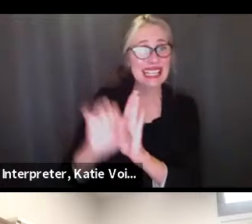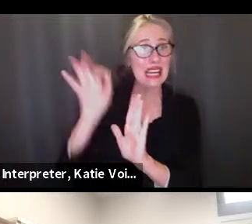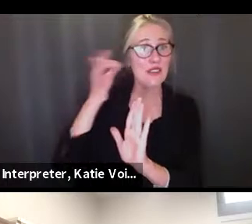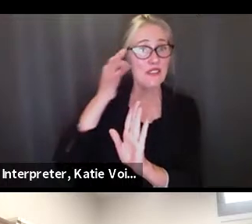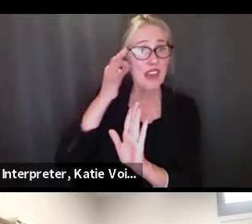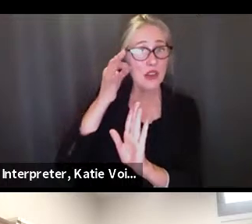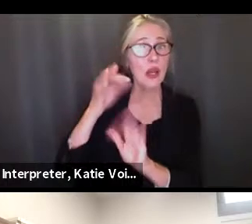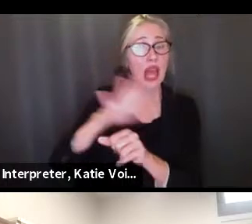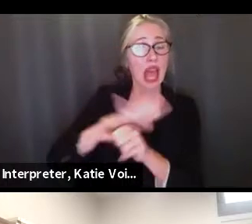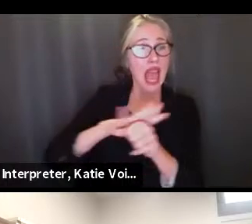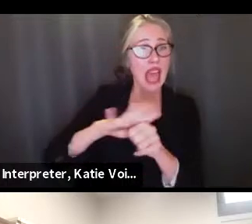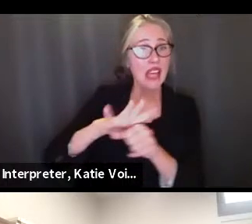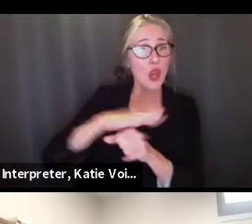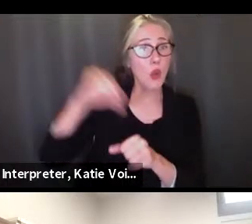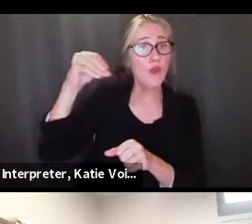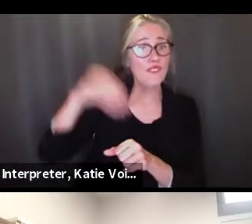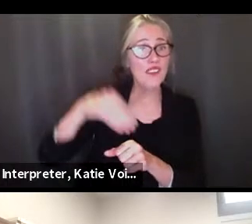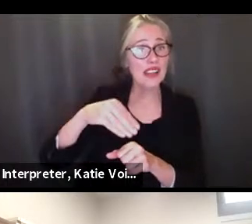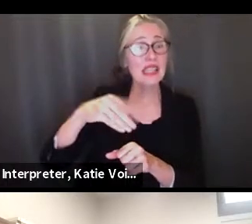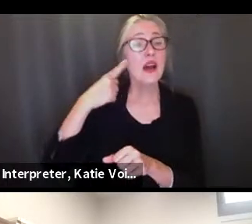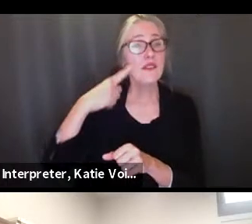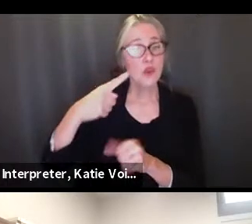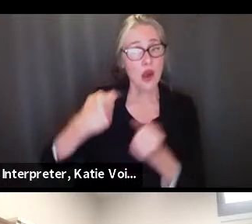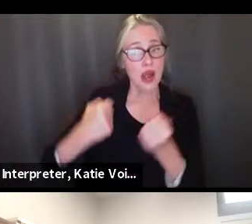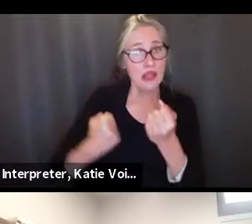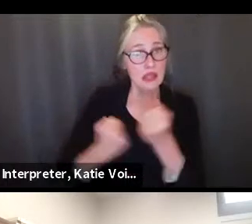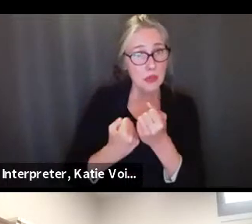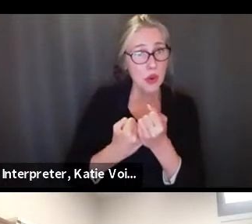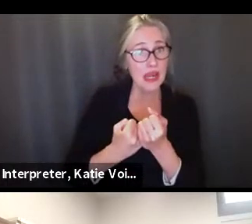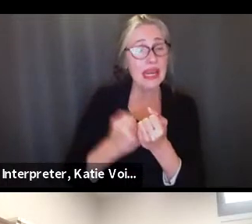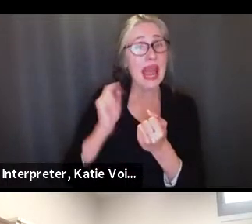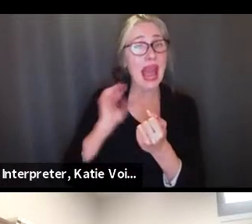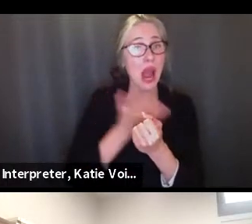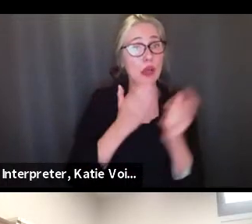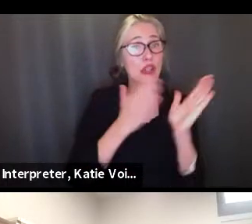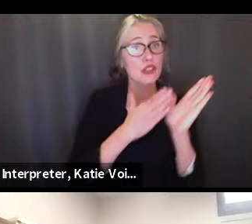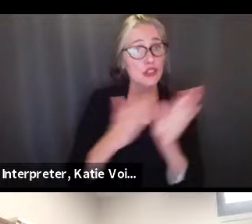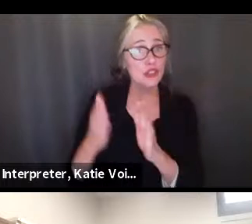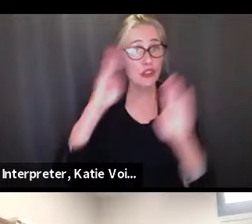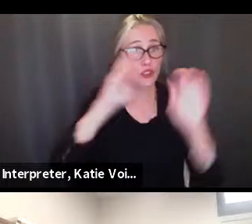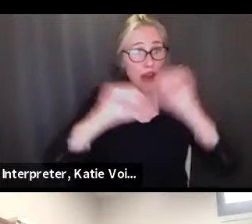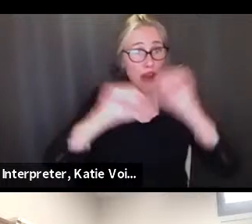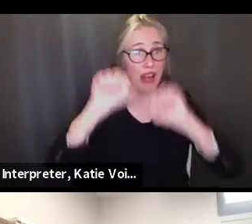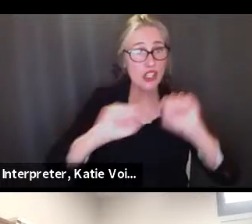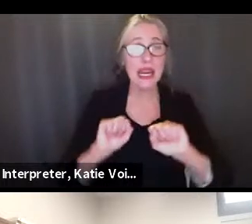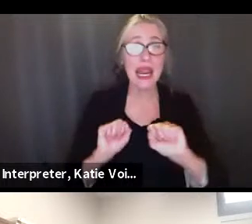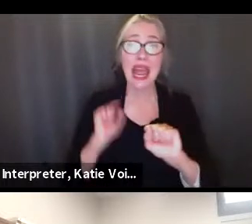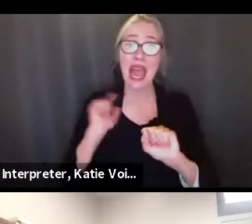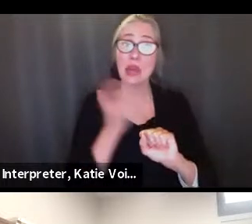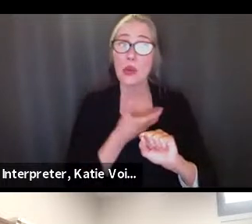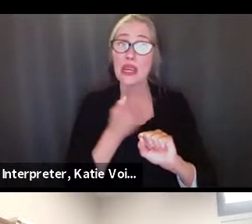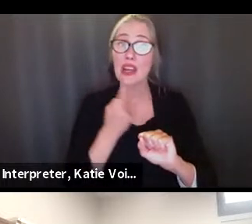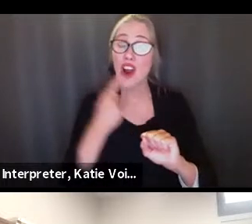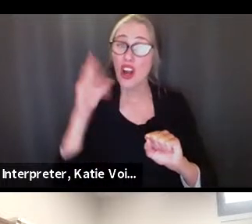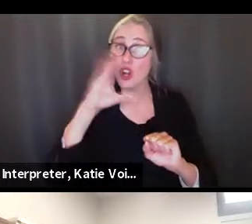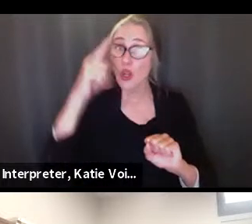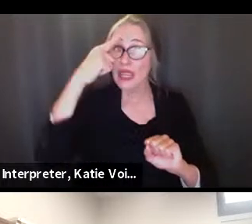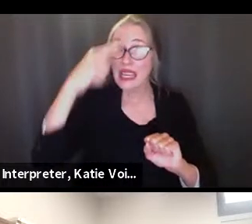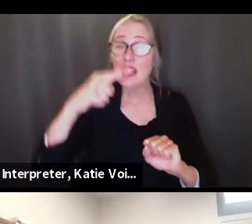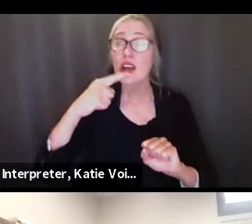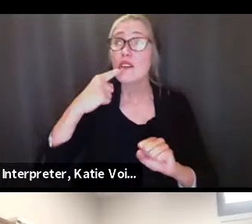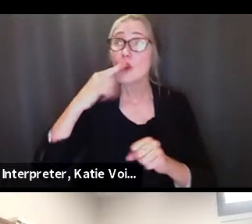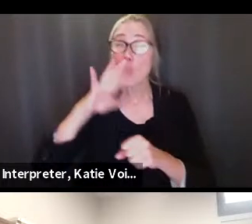us fully fund this strategy. As partners, we are seeking a commitment from Santa